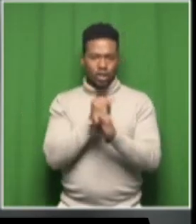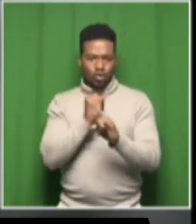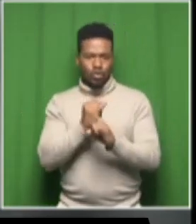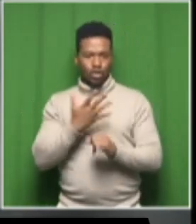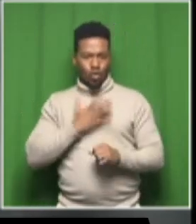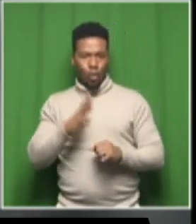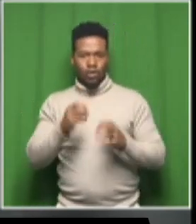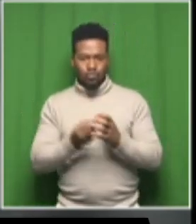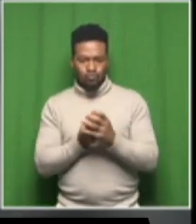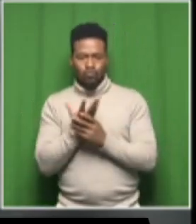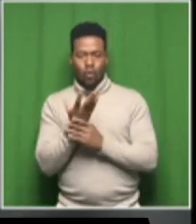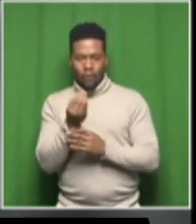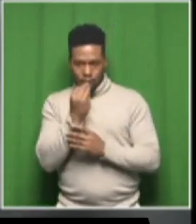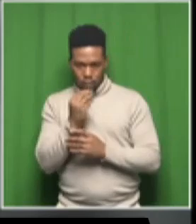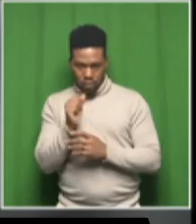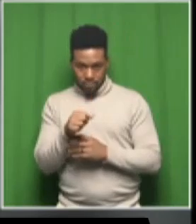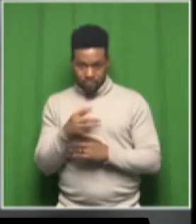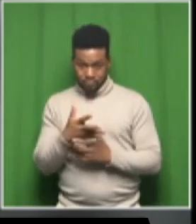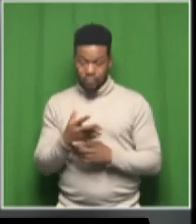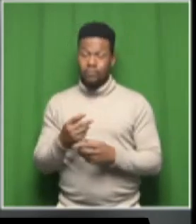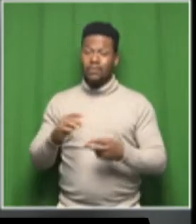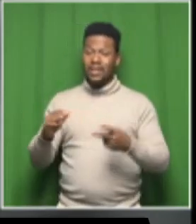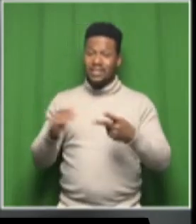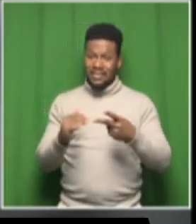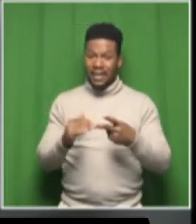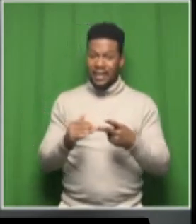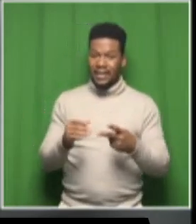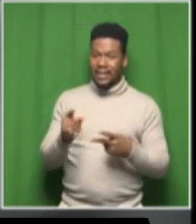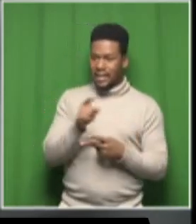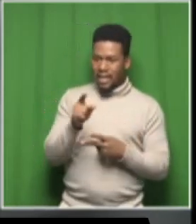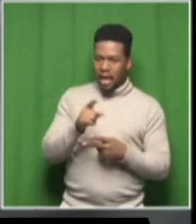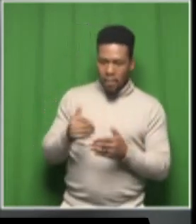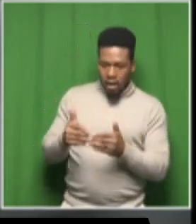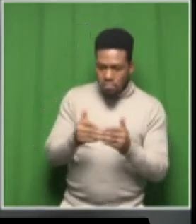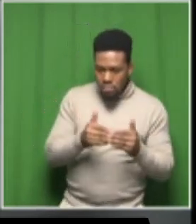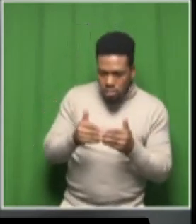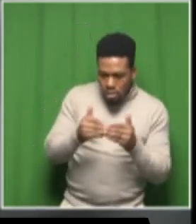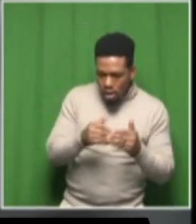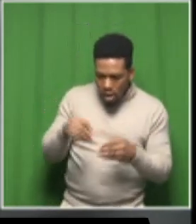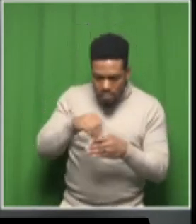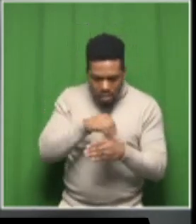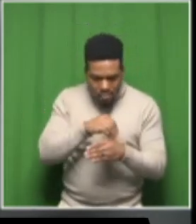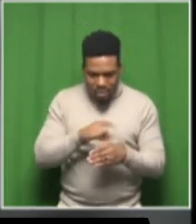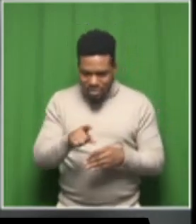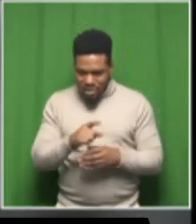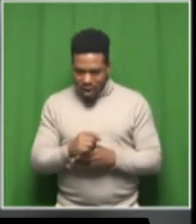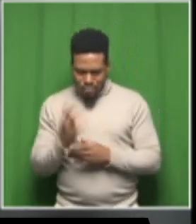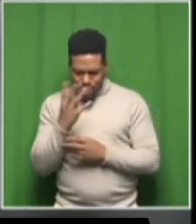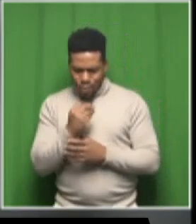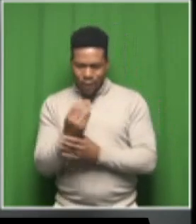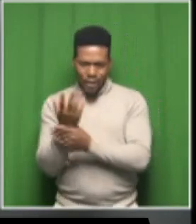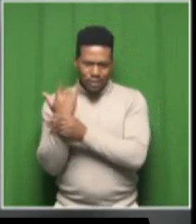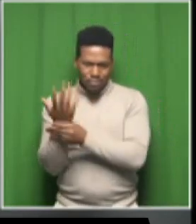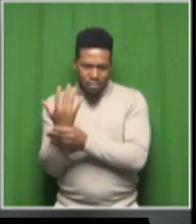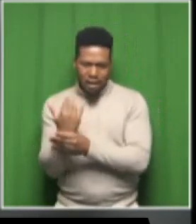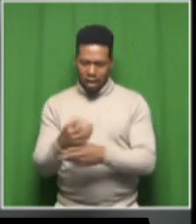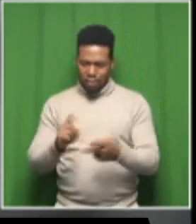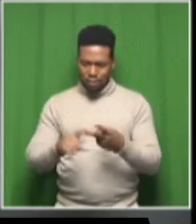buyback. So they must make sure they look after that seedling until it's a beautiful cabbage or there's a beautiful bunch of spinach, and we buy it back from